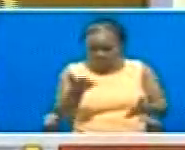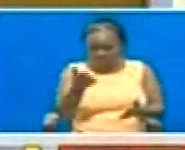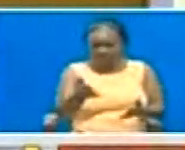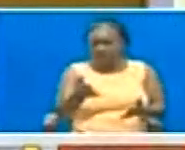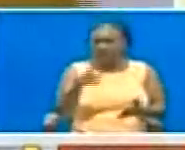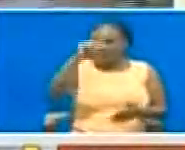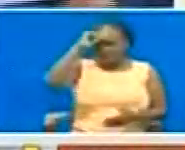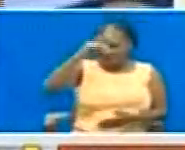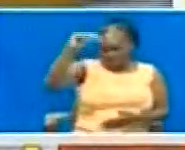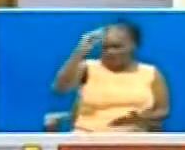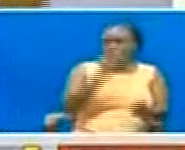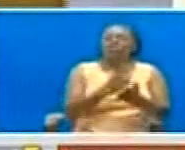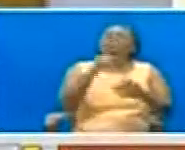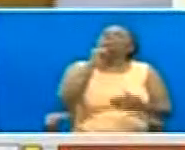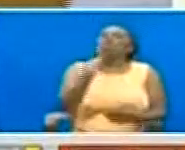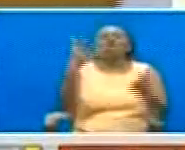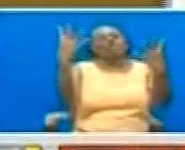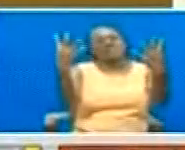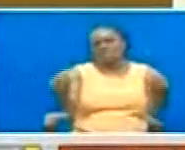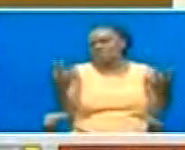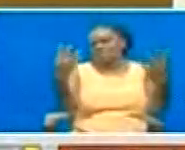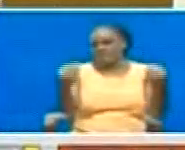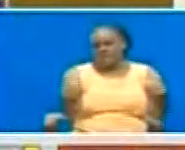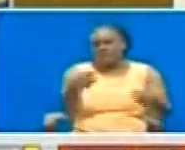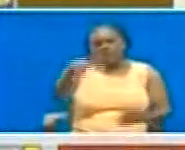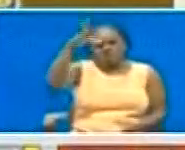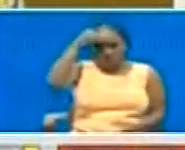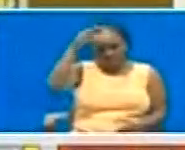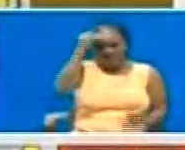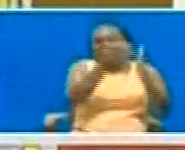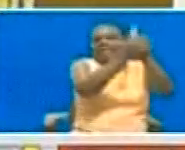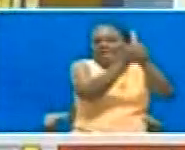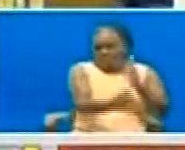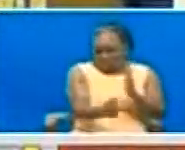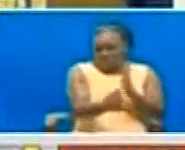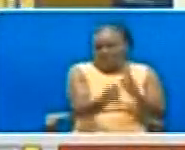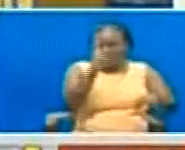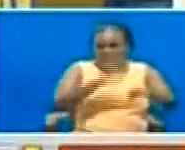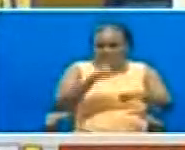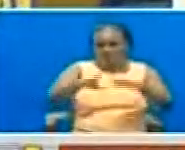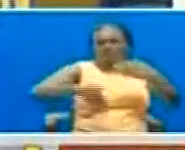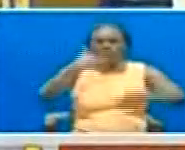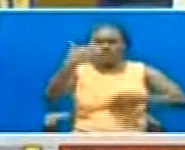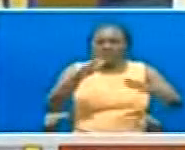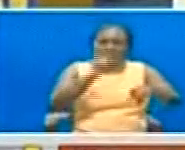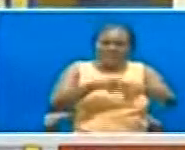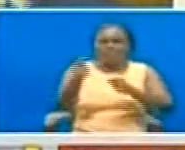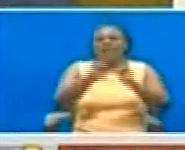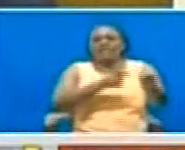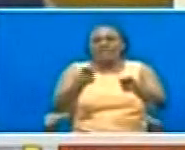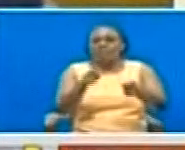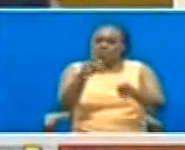really respected because it's not easy. You have to, and you, when you learn certain skills by being a student athlete, you learn time management, you